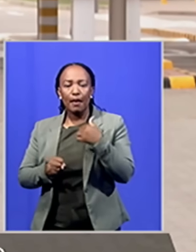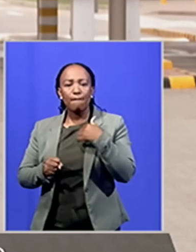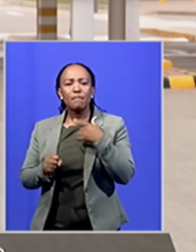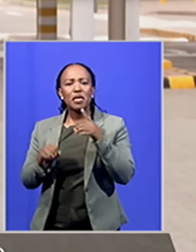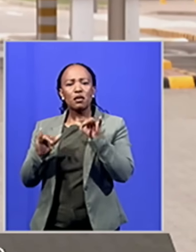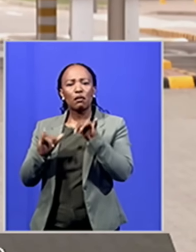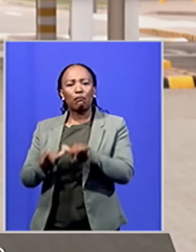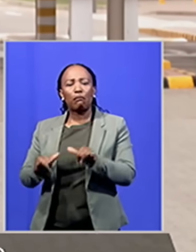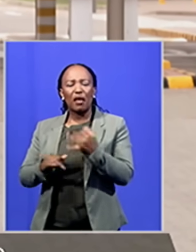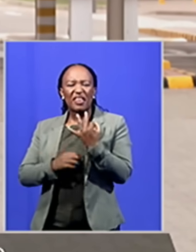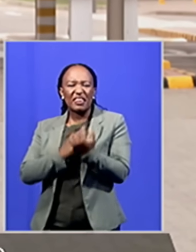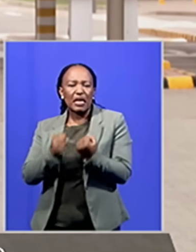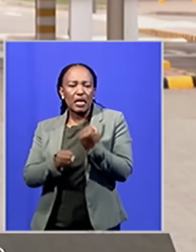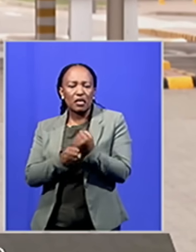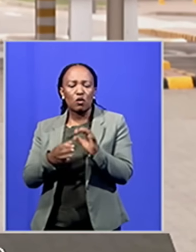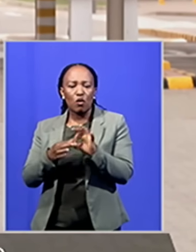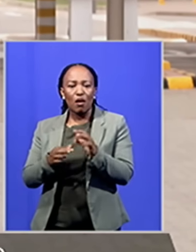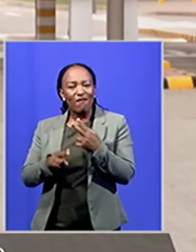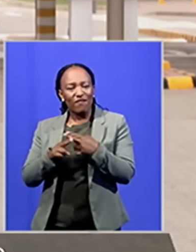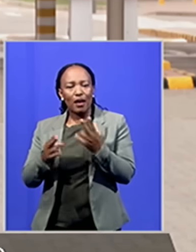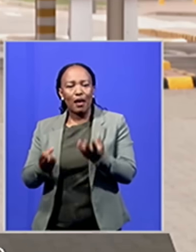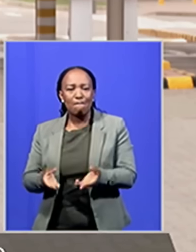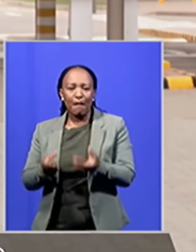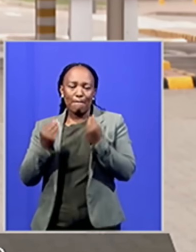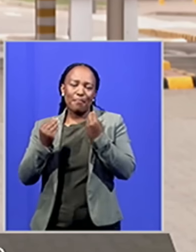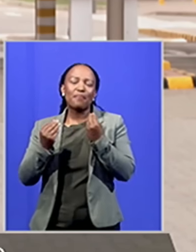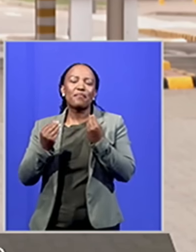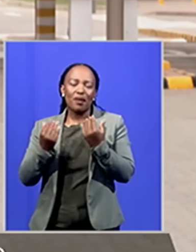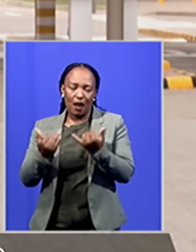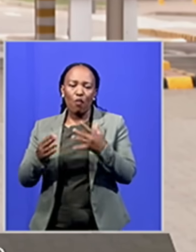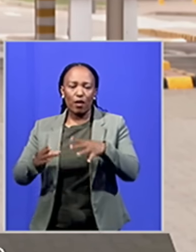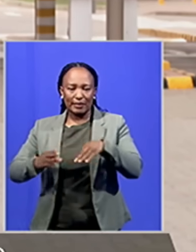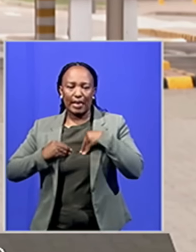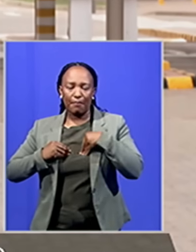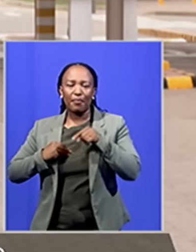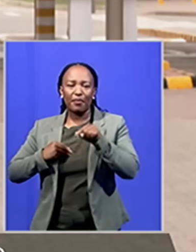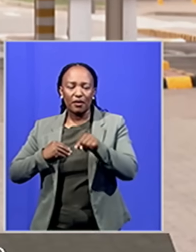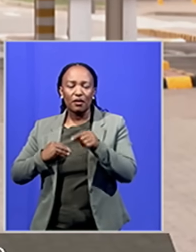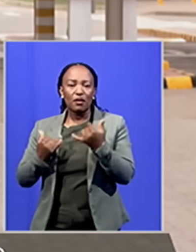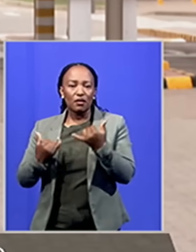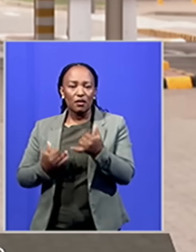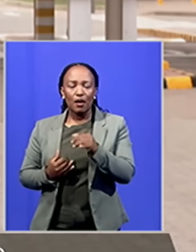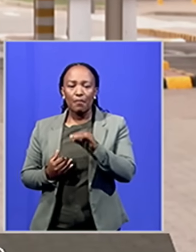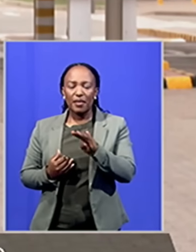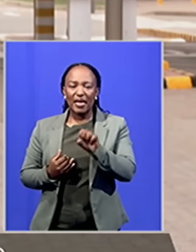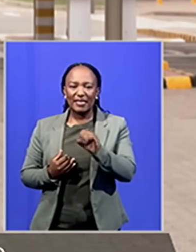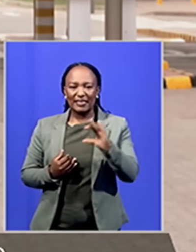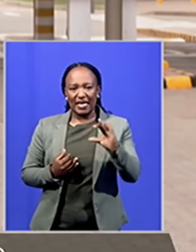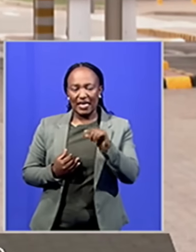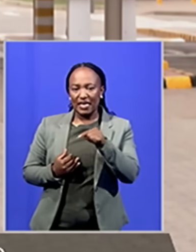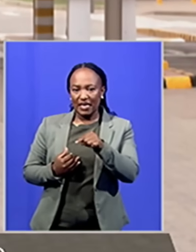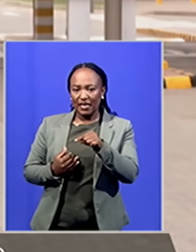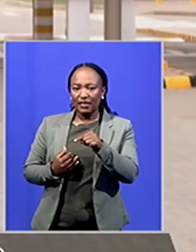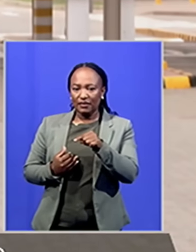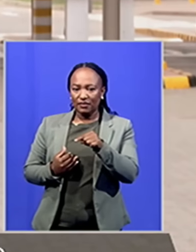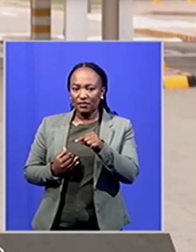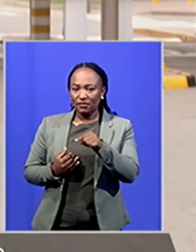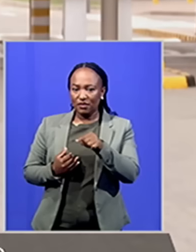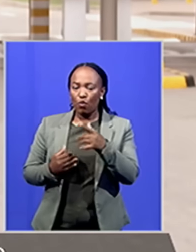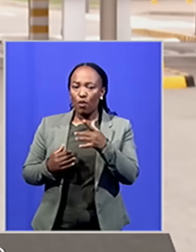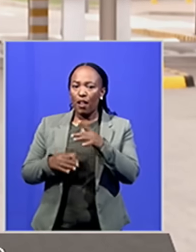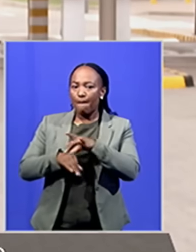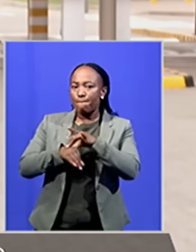home for 3 years, so I'm finally accepted into school. Finally, I am going to be doing a BSc, and that BSc is going to branch me